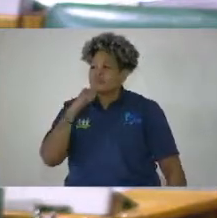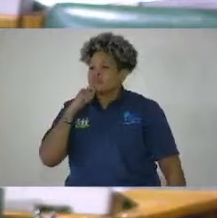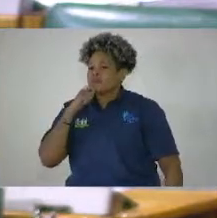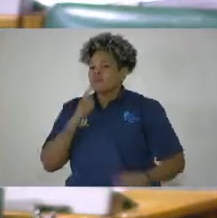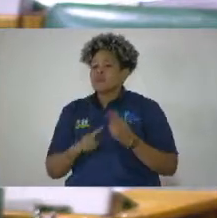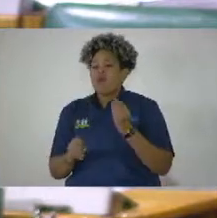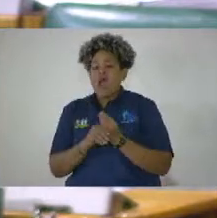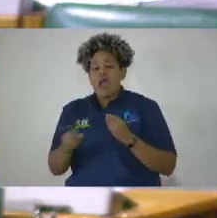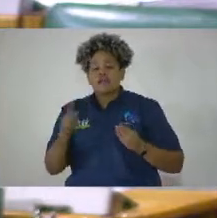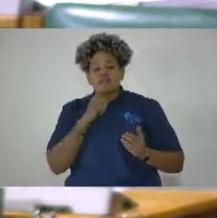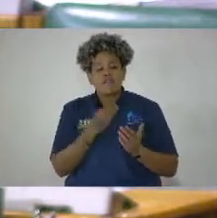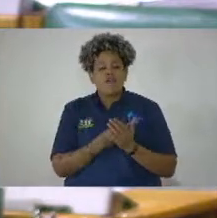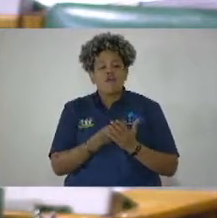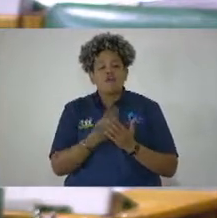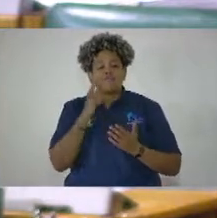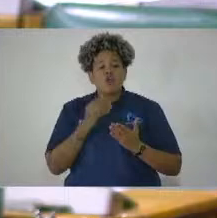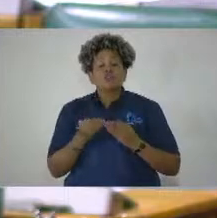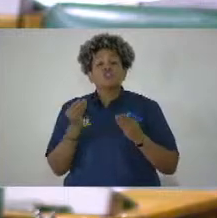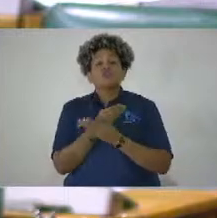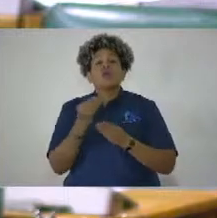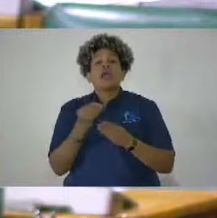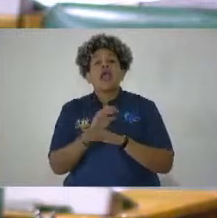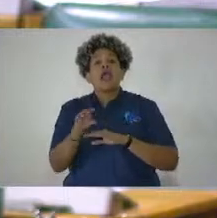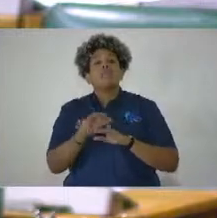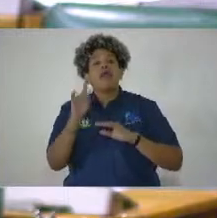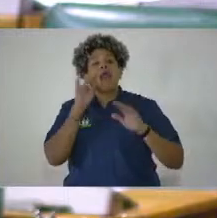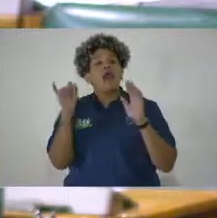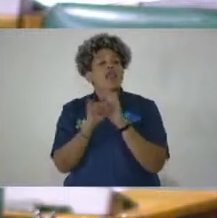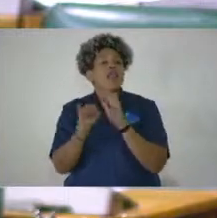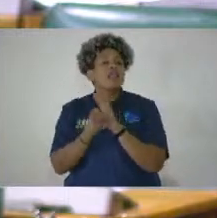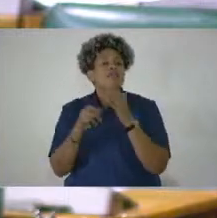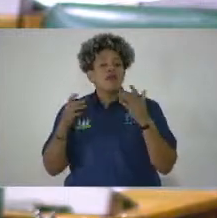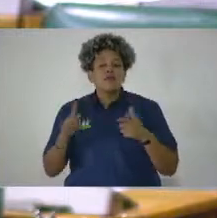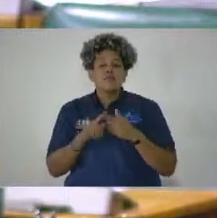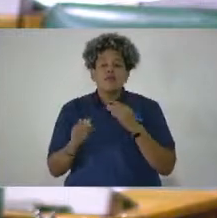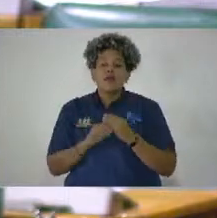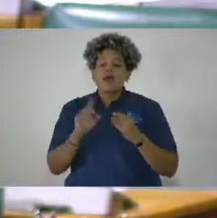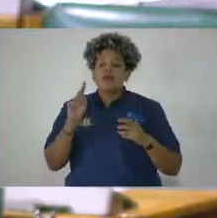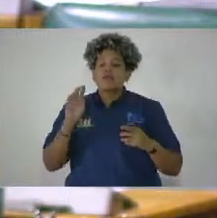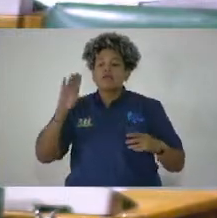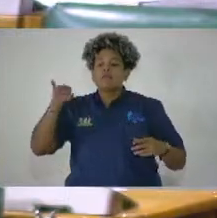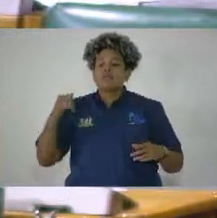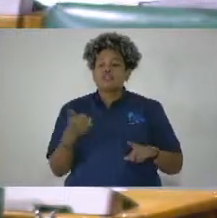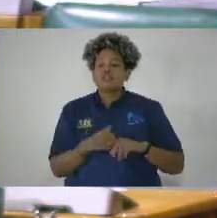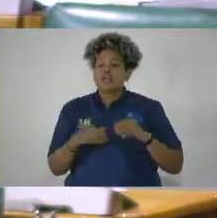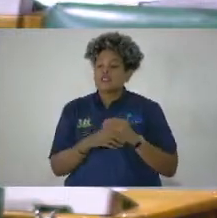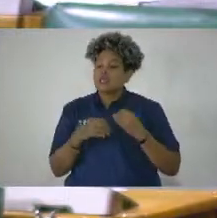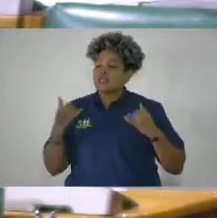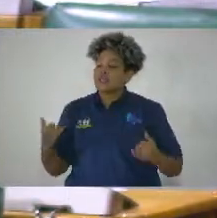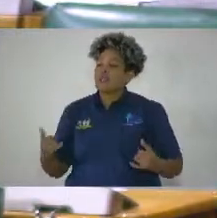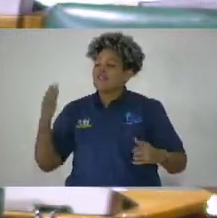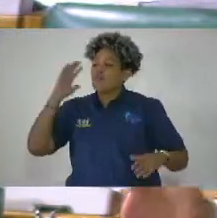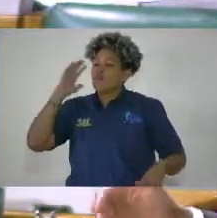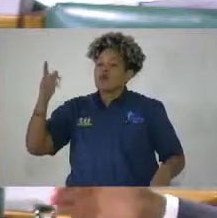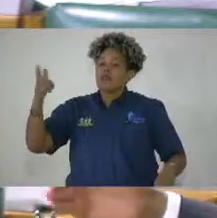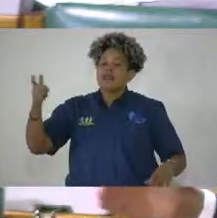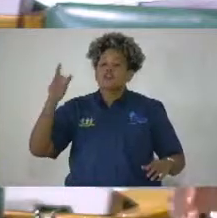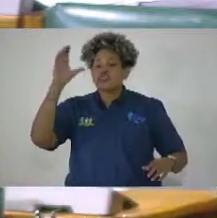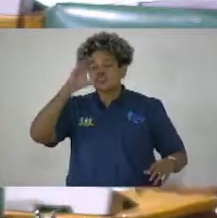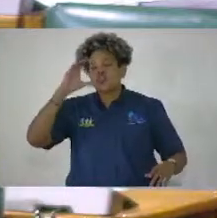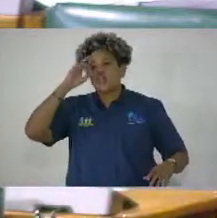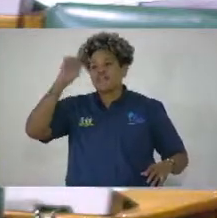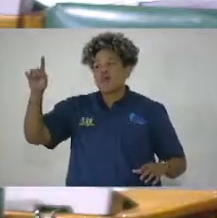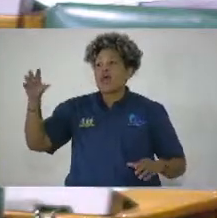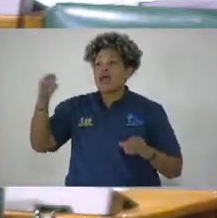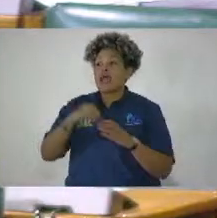and the funding for a transaction advisor has been identified, and DBJ is about to search for and